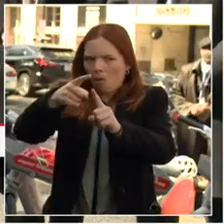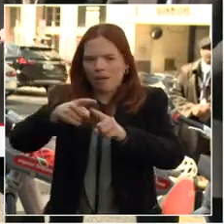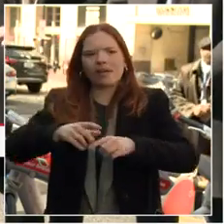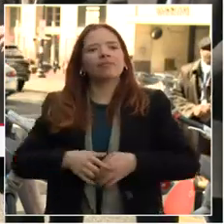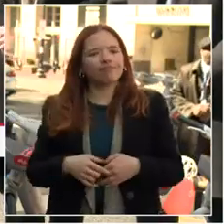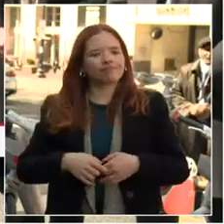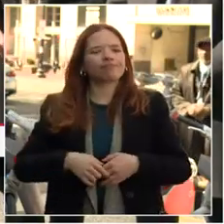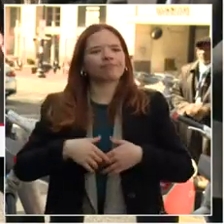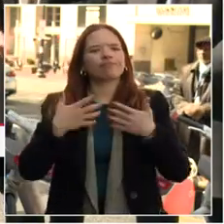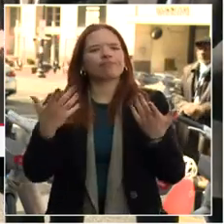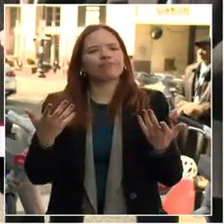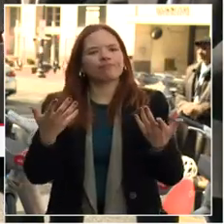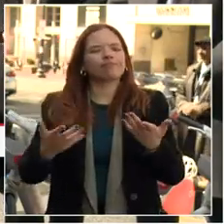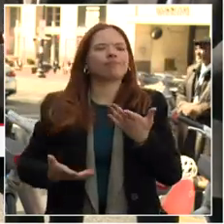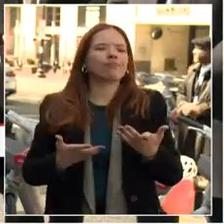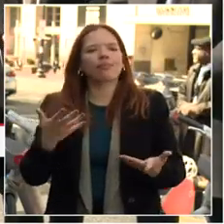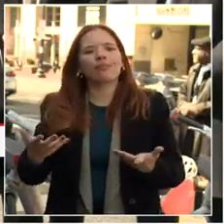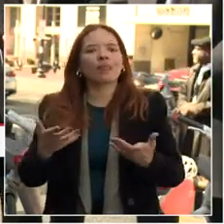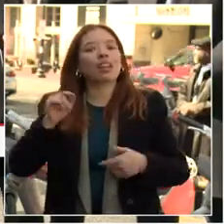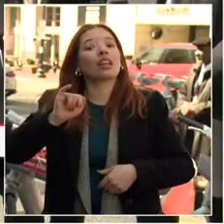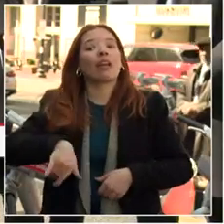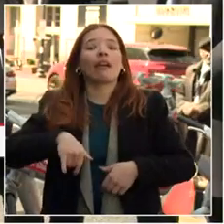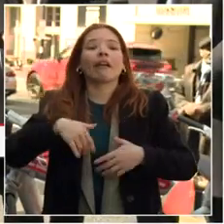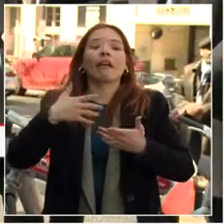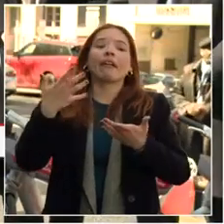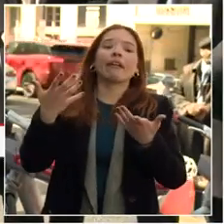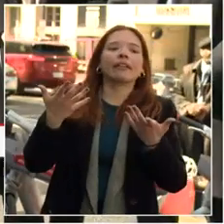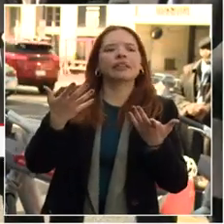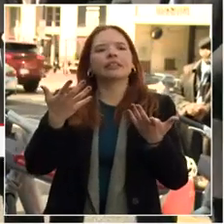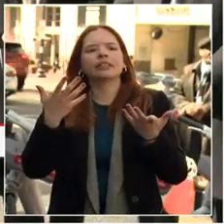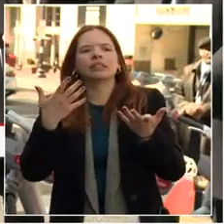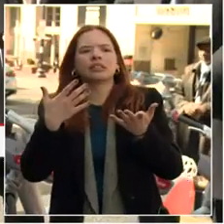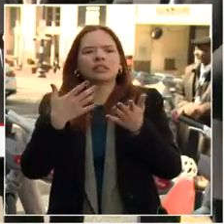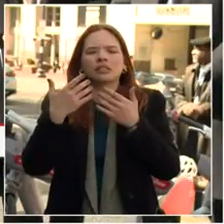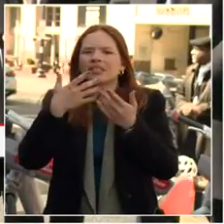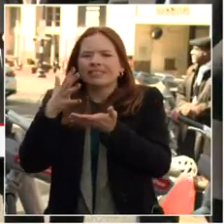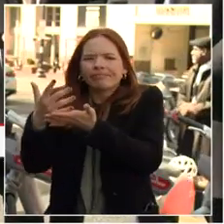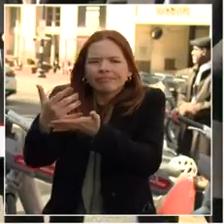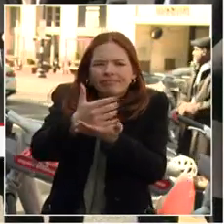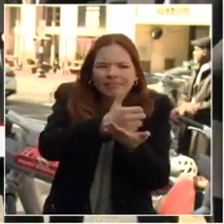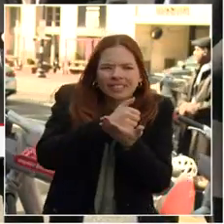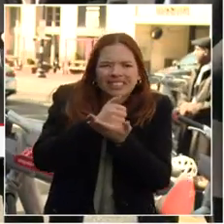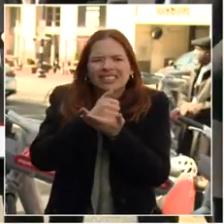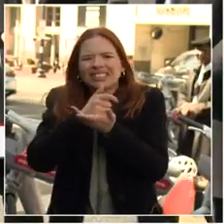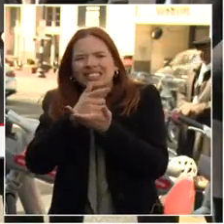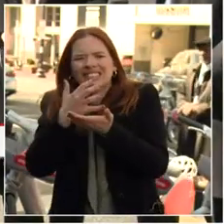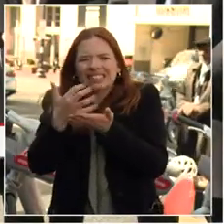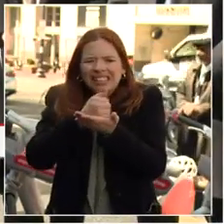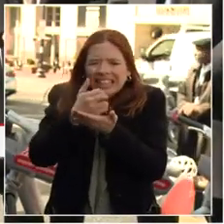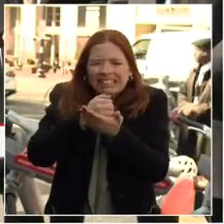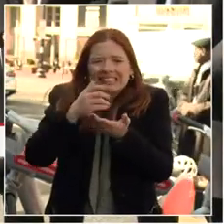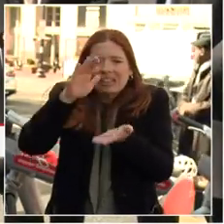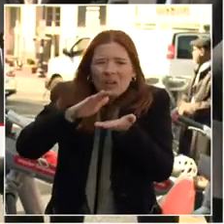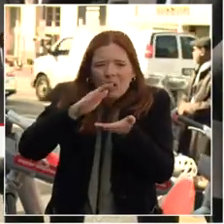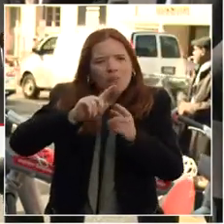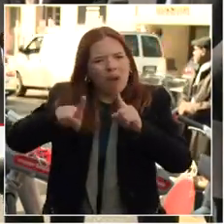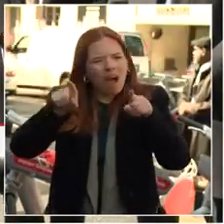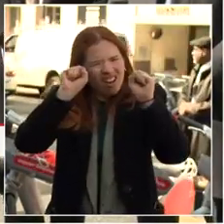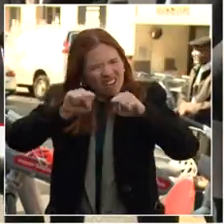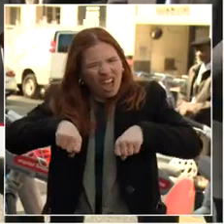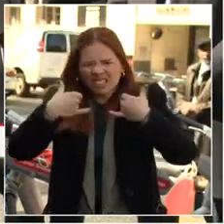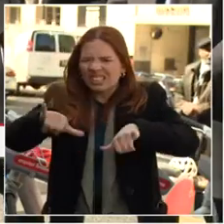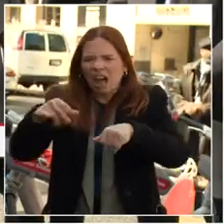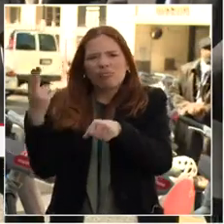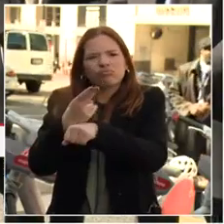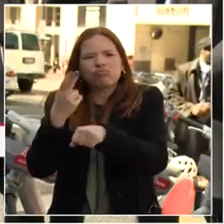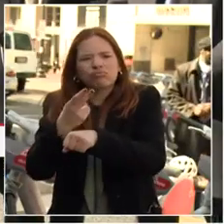can access this great transportation option regardless of their income level. We held a hearing last week actually talking about expanded e-bike